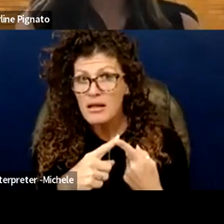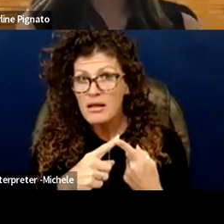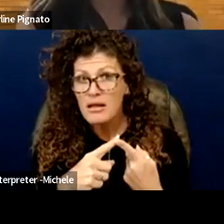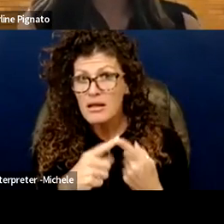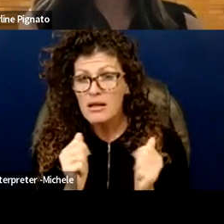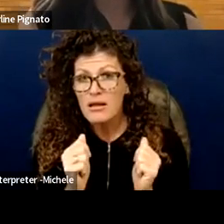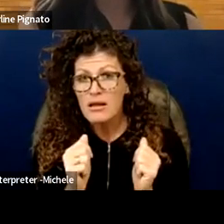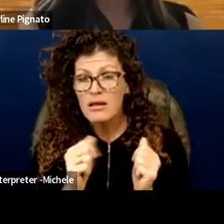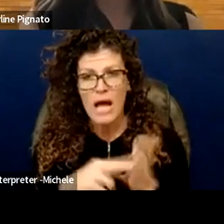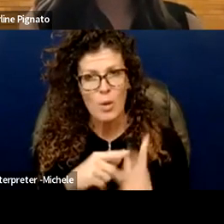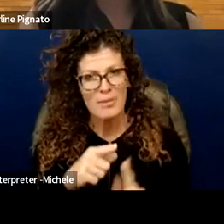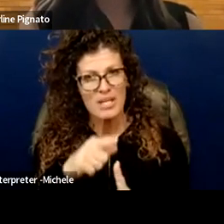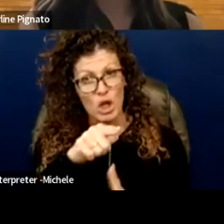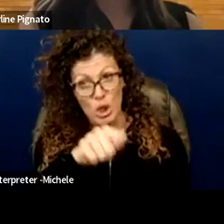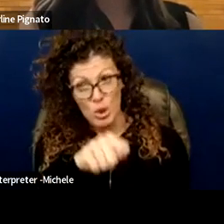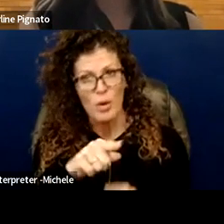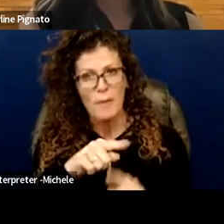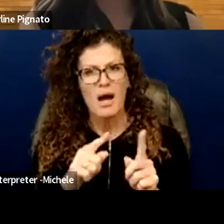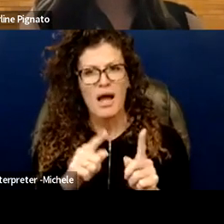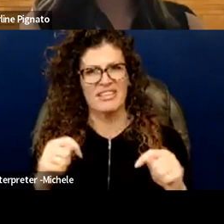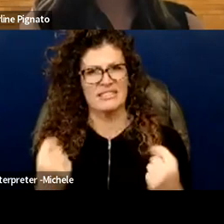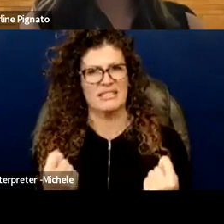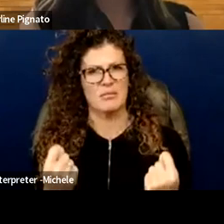say you, I don't mean you specifically, but the team,